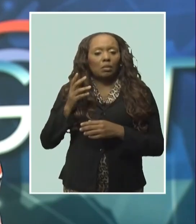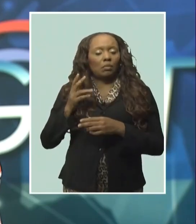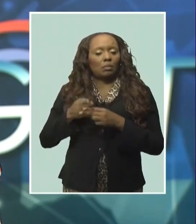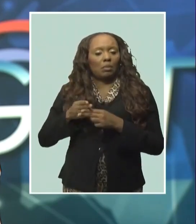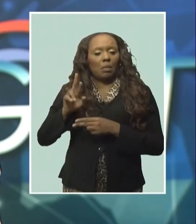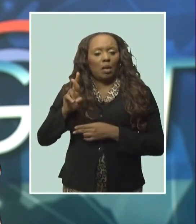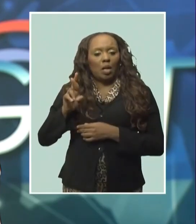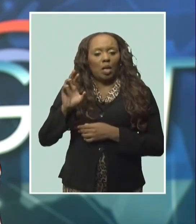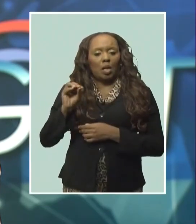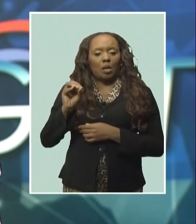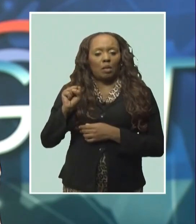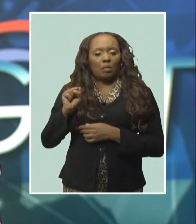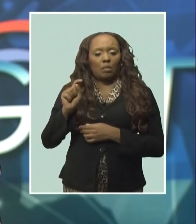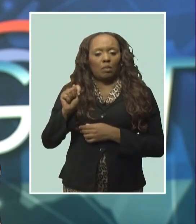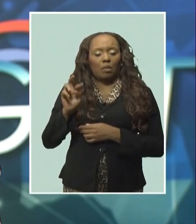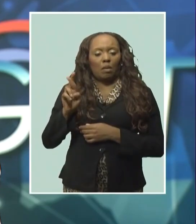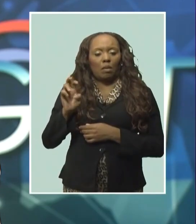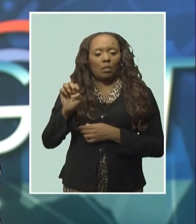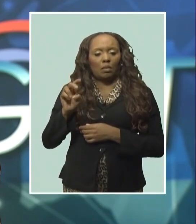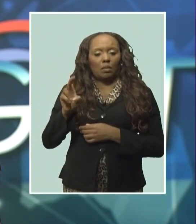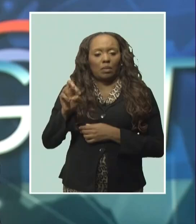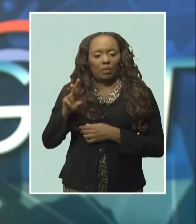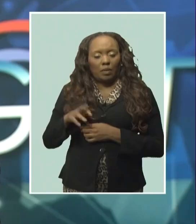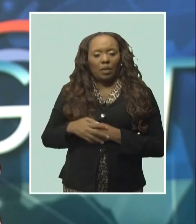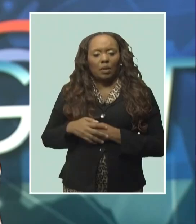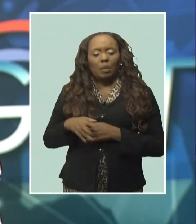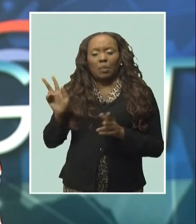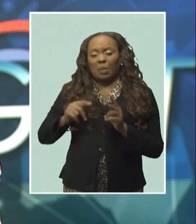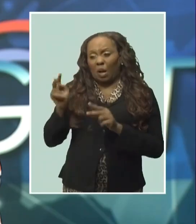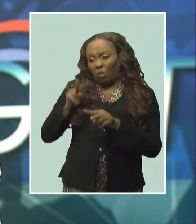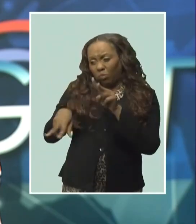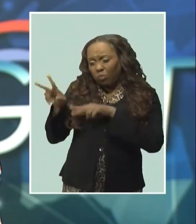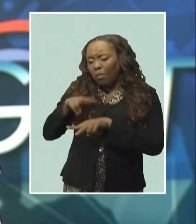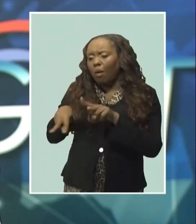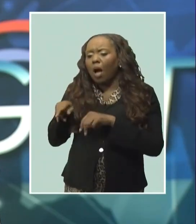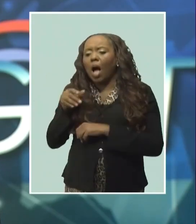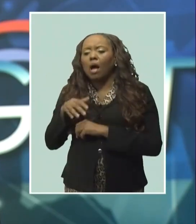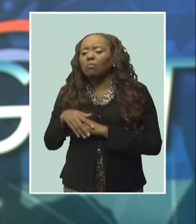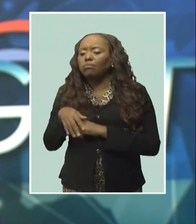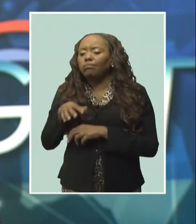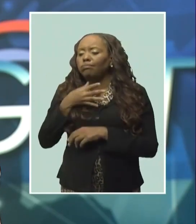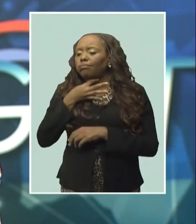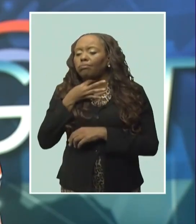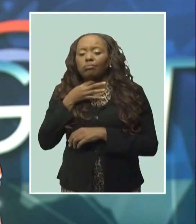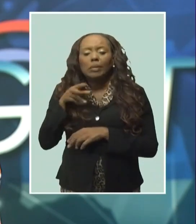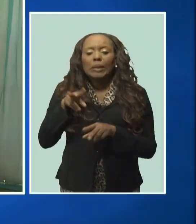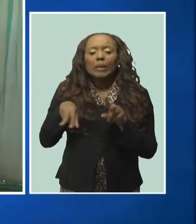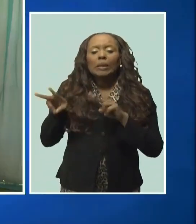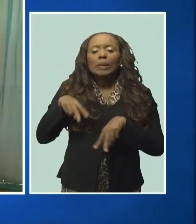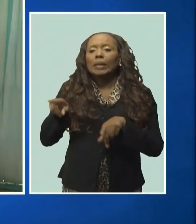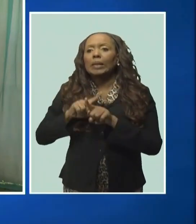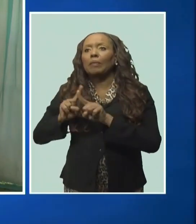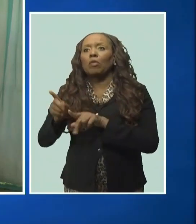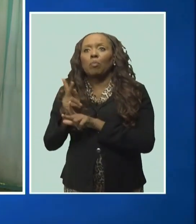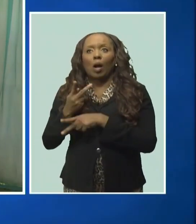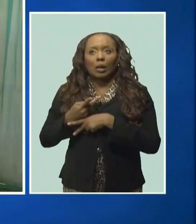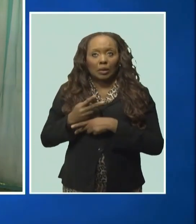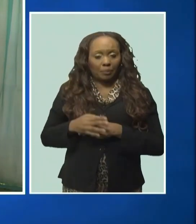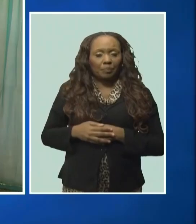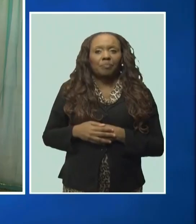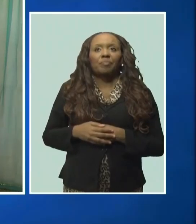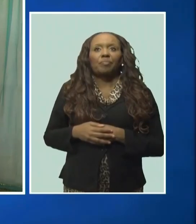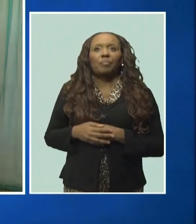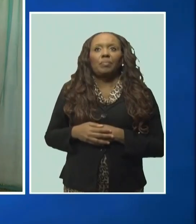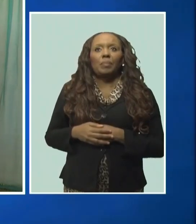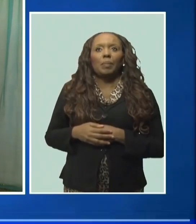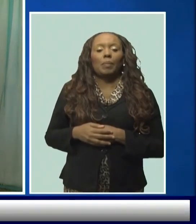and buy some of what the island's young entrepreneurs have to offer. We hear more from Trevor Thorpe. Mr. Mosley called the display at Ross